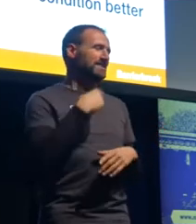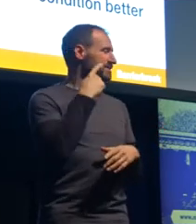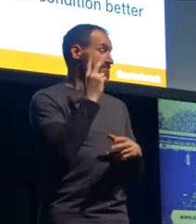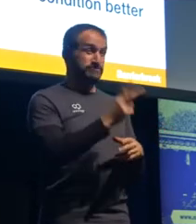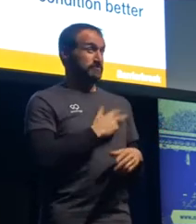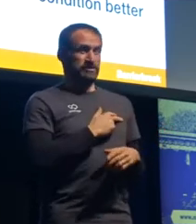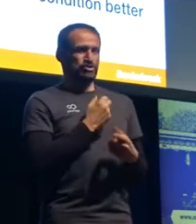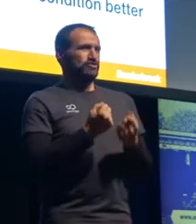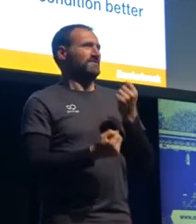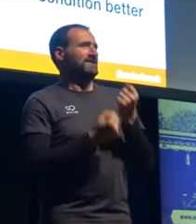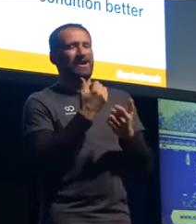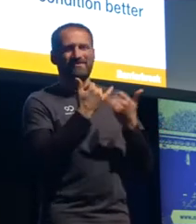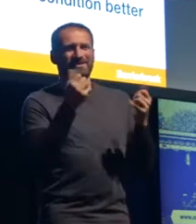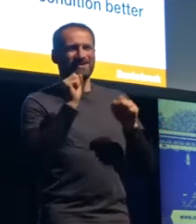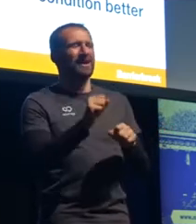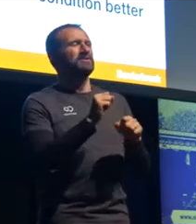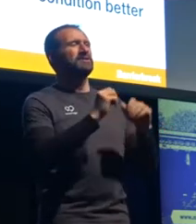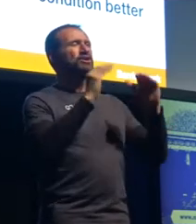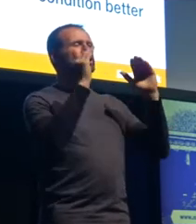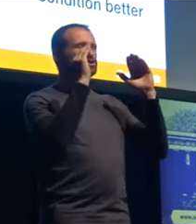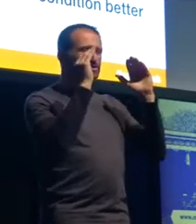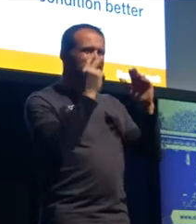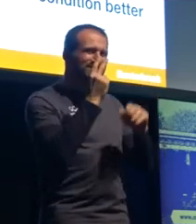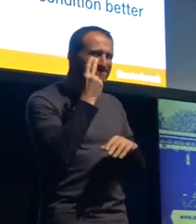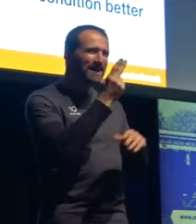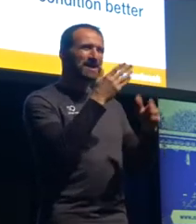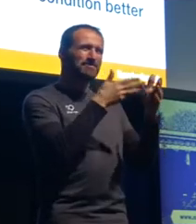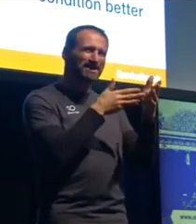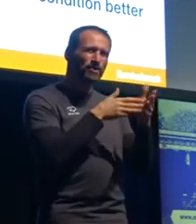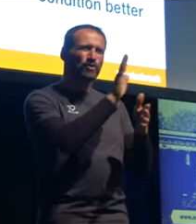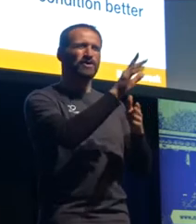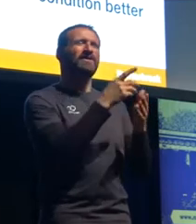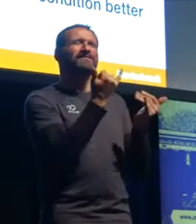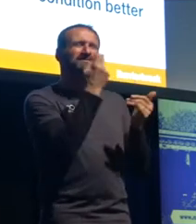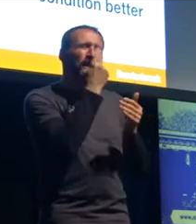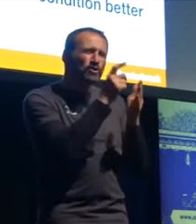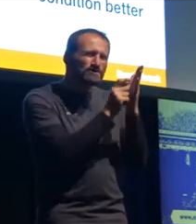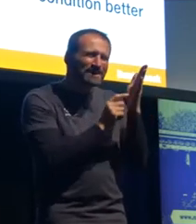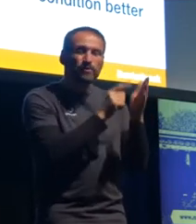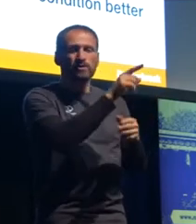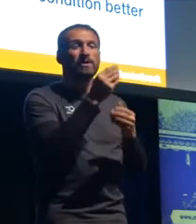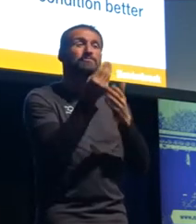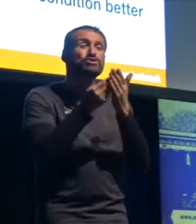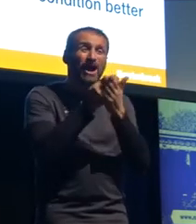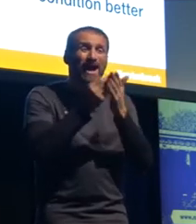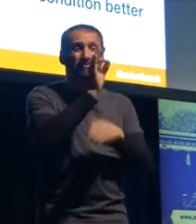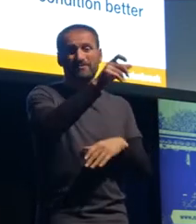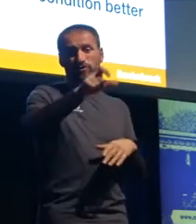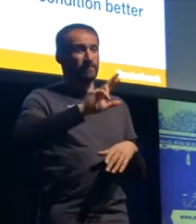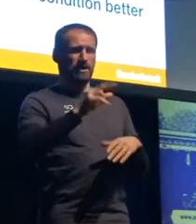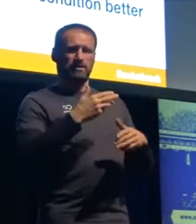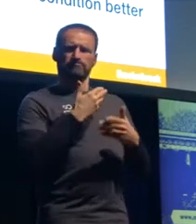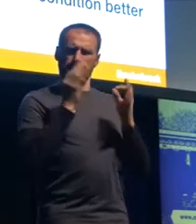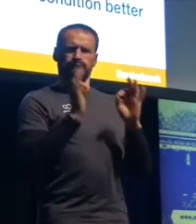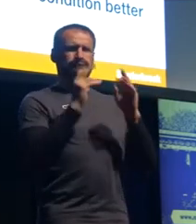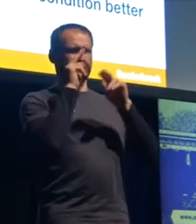vision conditions to other people. And even family members, when I was talking to them, they said that, you know, from an academic perspective, I